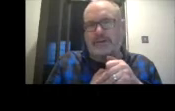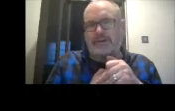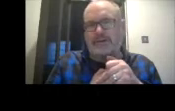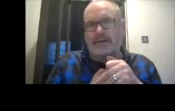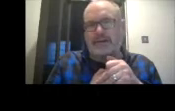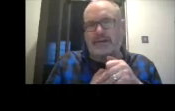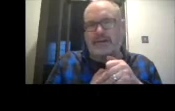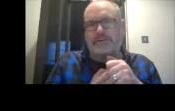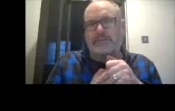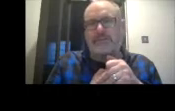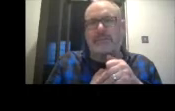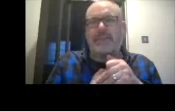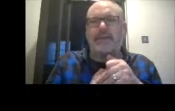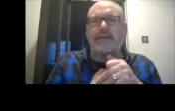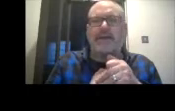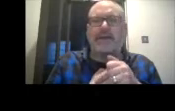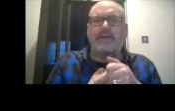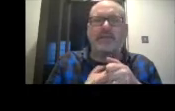amongst